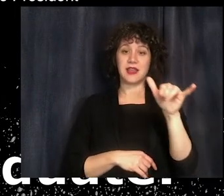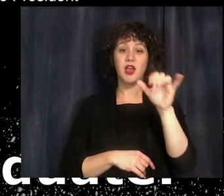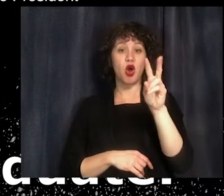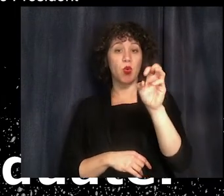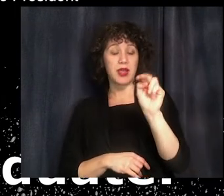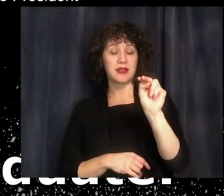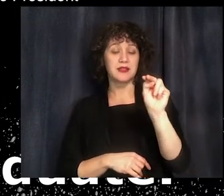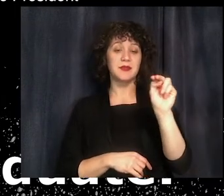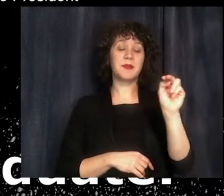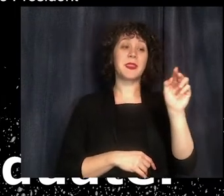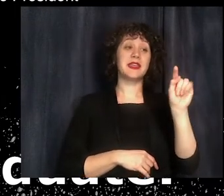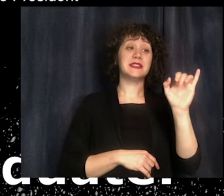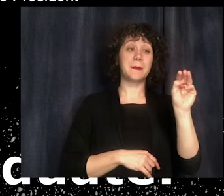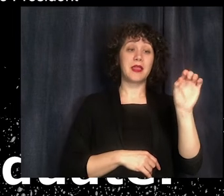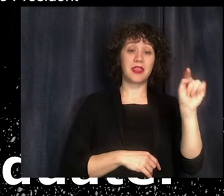Timothy Palco,